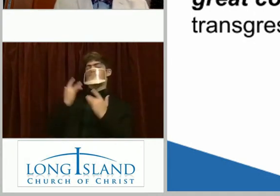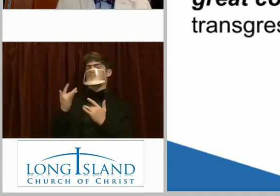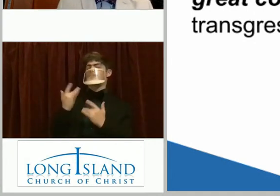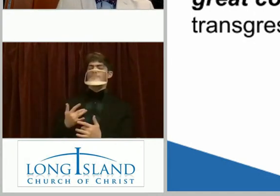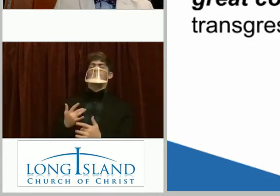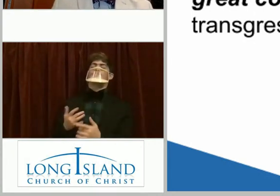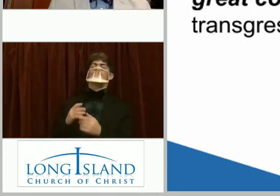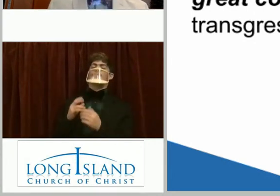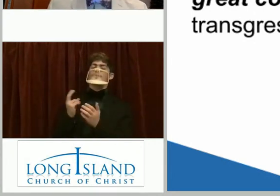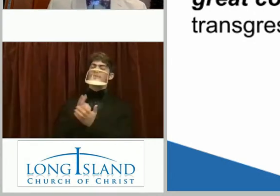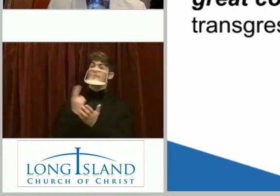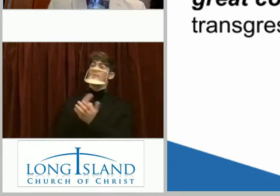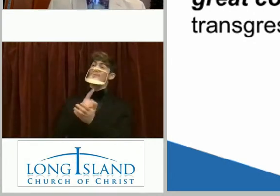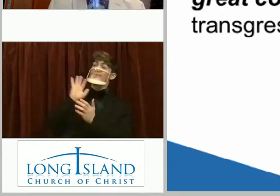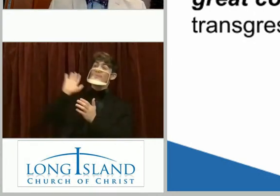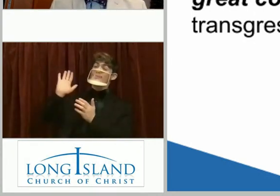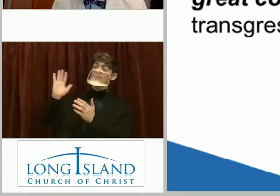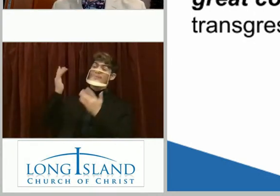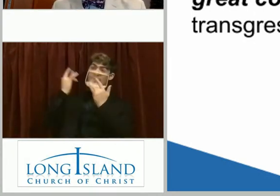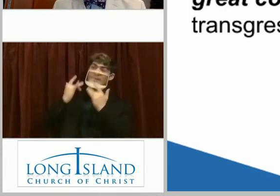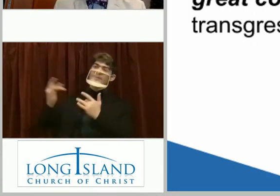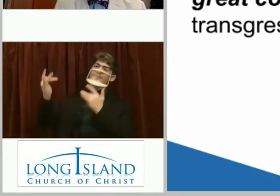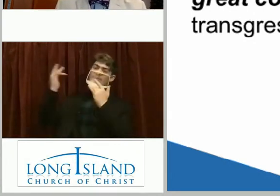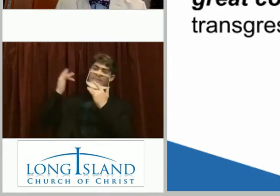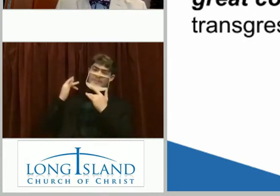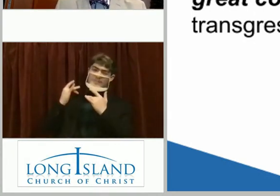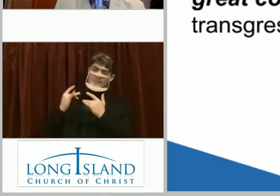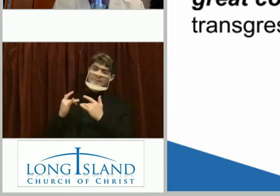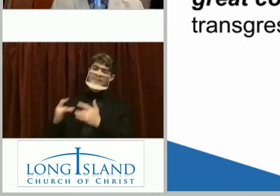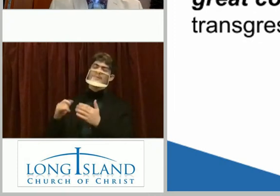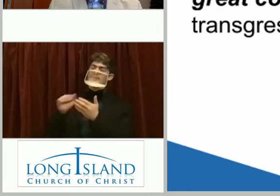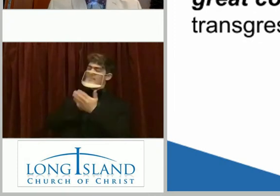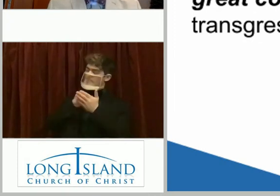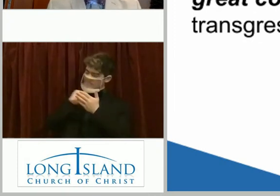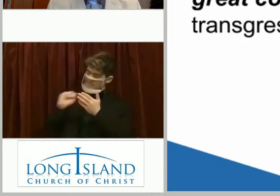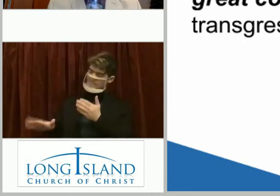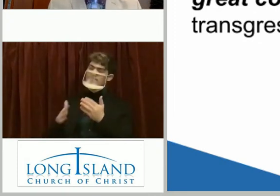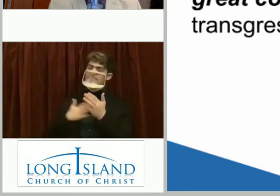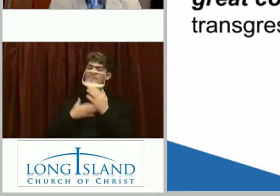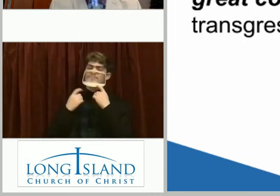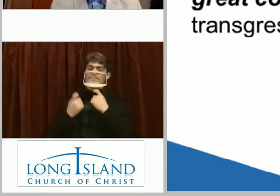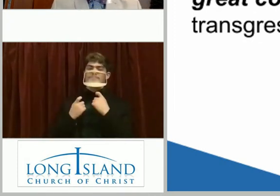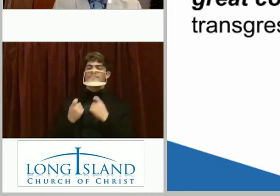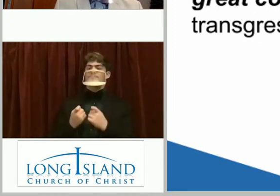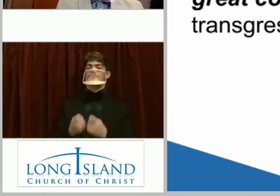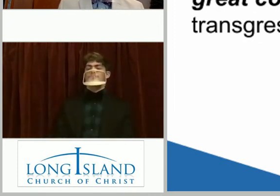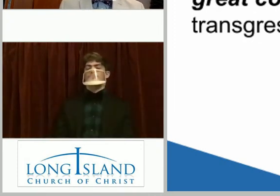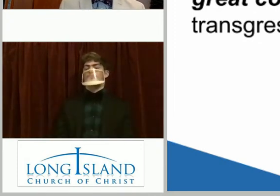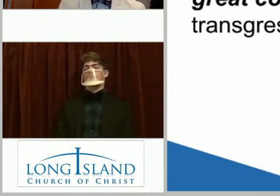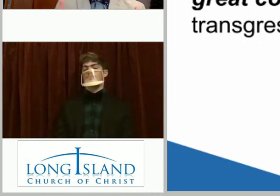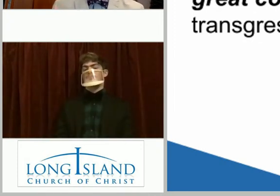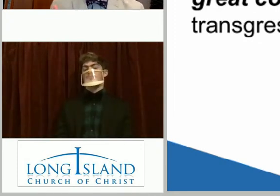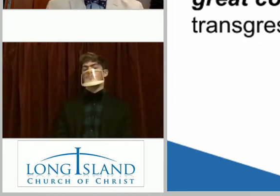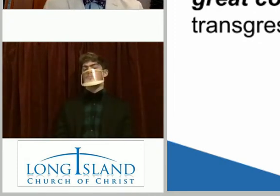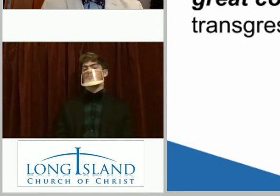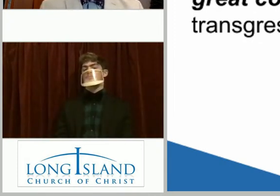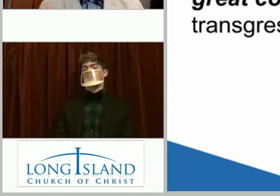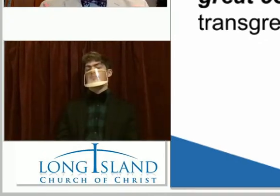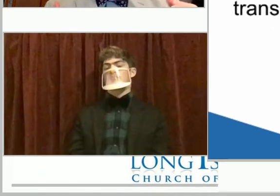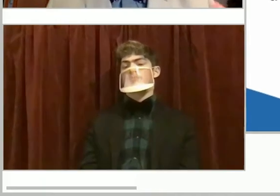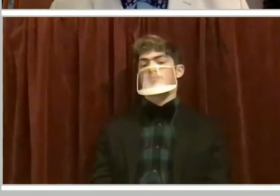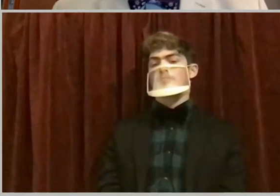according to your great compassion. Blot out my transgressions." Here we see a